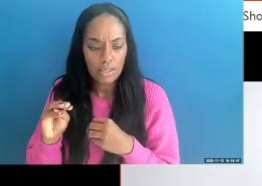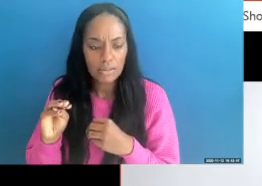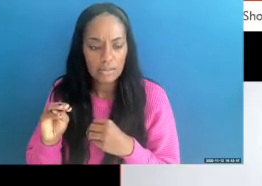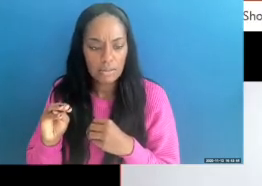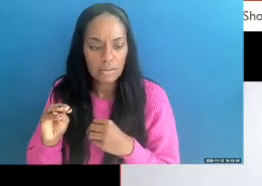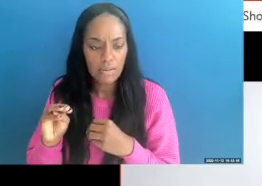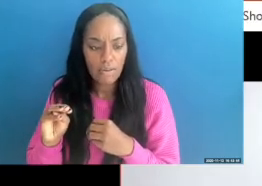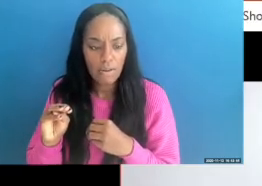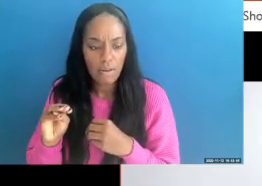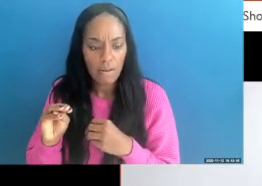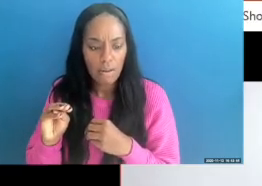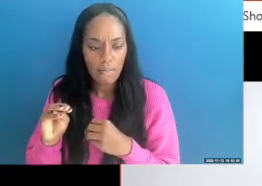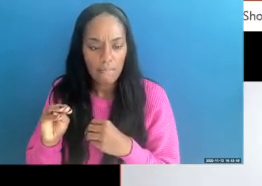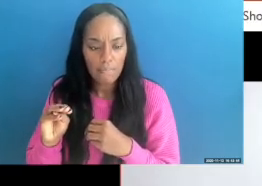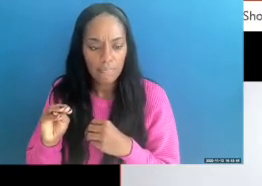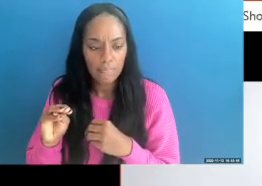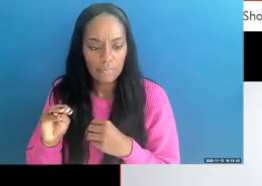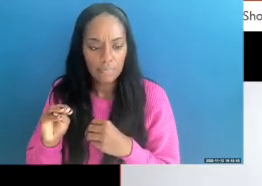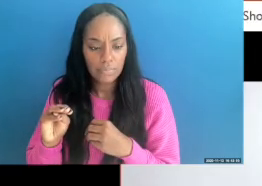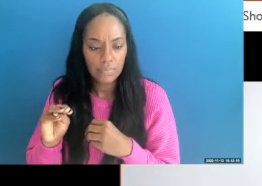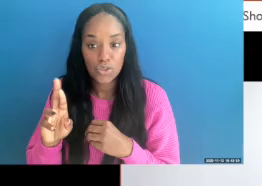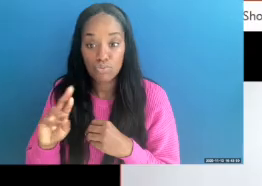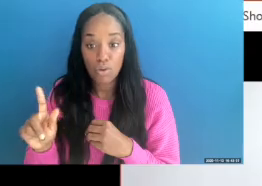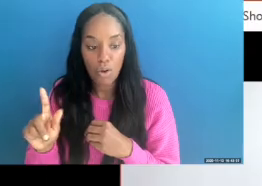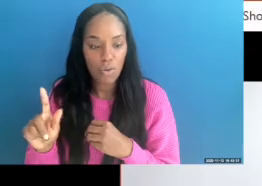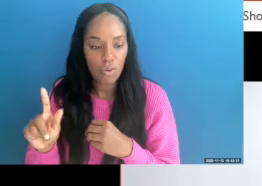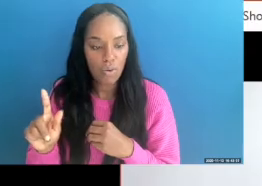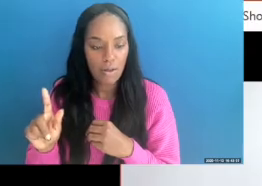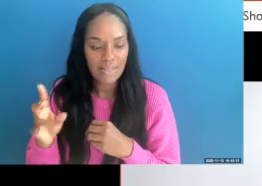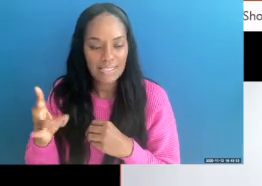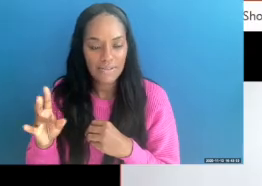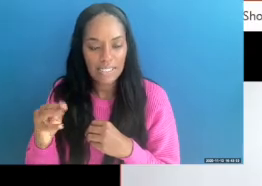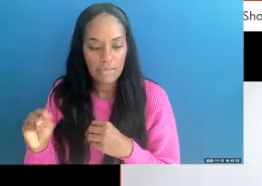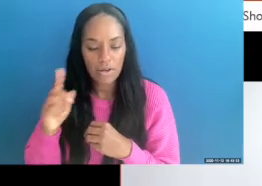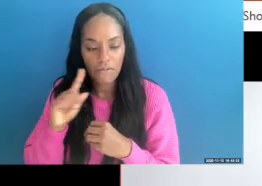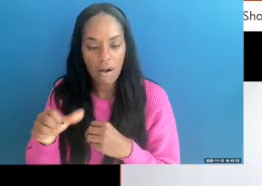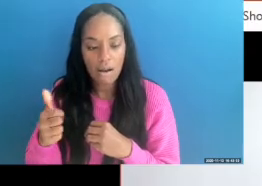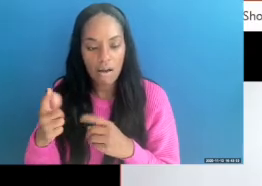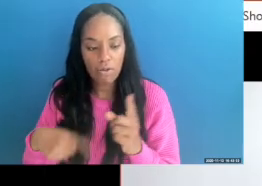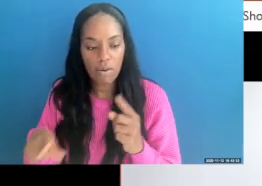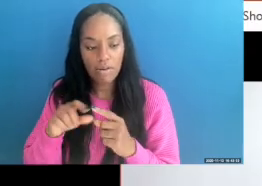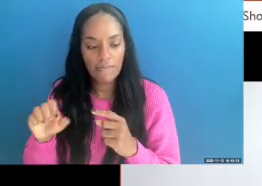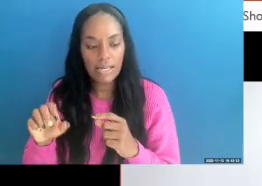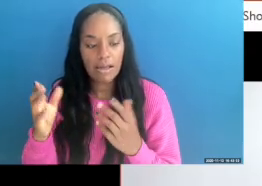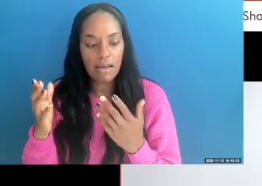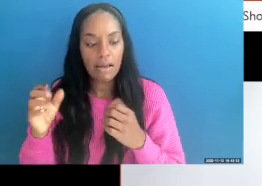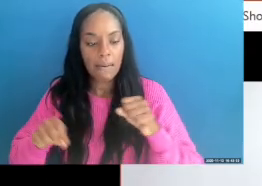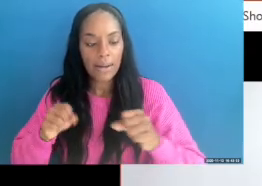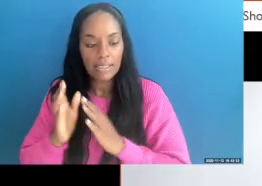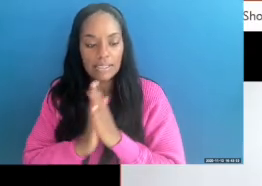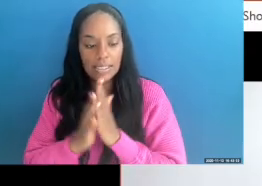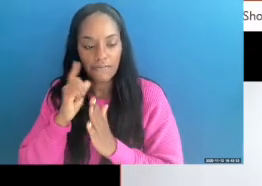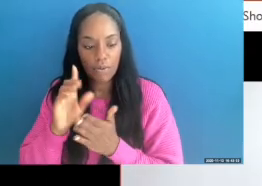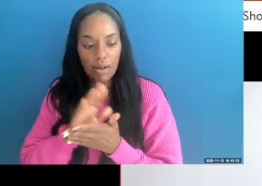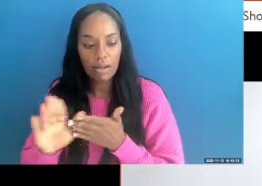17 million for another round of e-bike incentives into the Clean Cars for All program. And we'll send you a